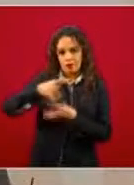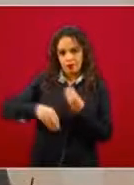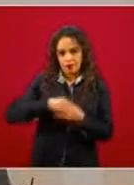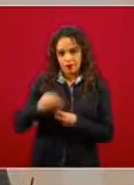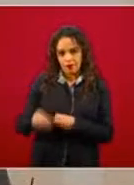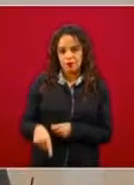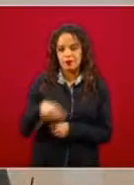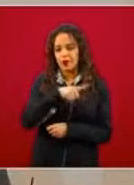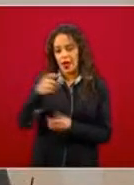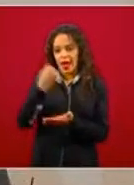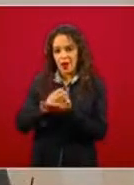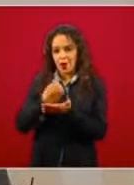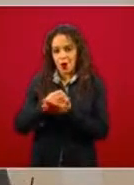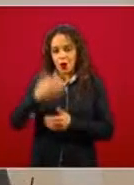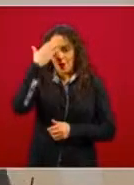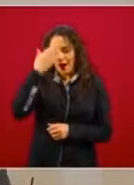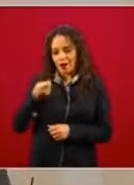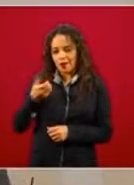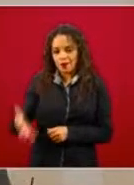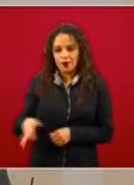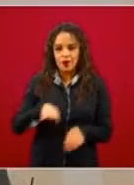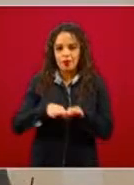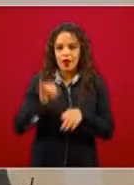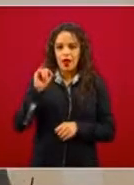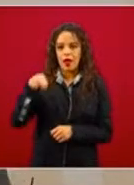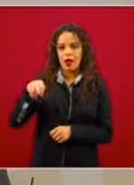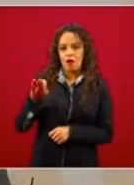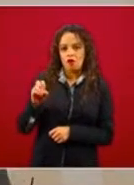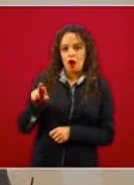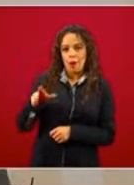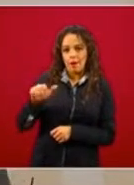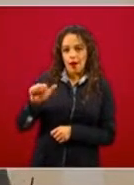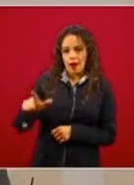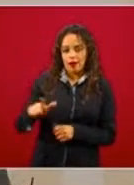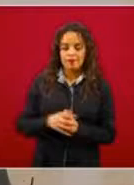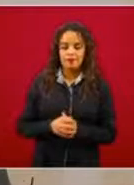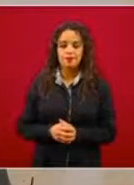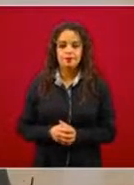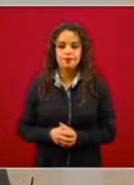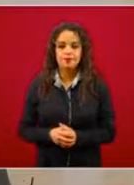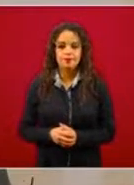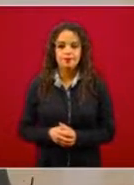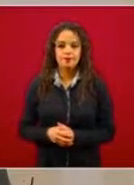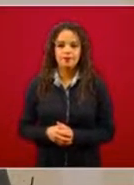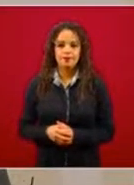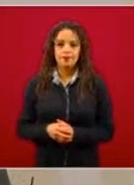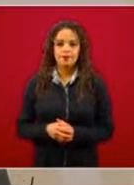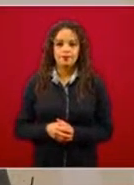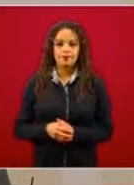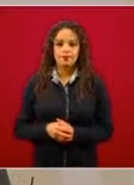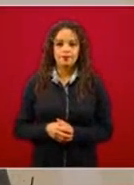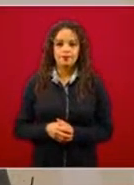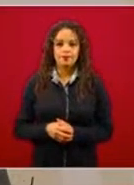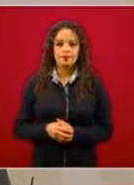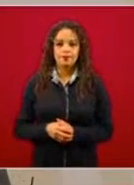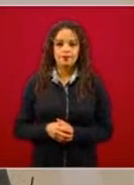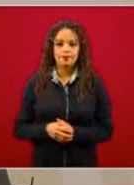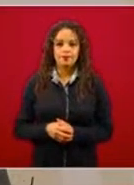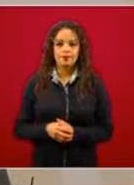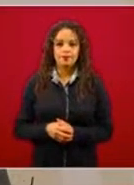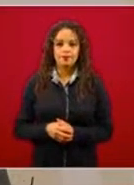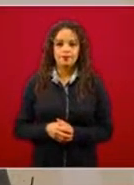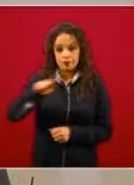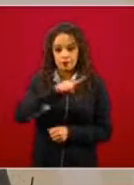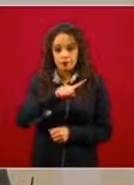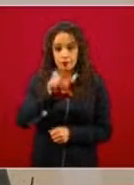en unemployment la sector. economía. Entonces, nos parece entendible que a So la we do menor definitely understand that that perspectiva particular de circuit oportunidad of de the